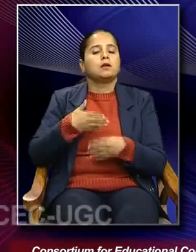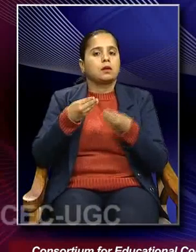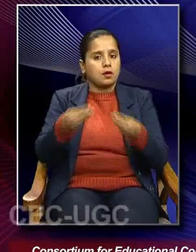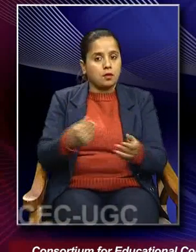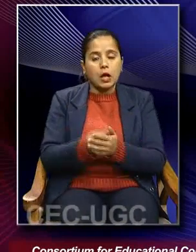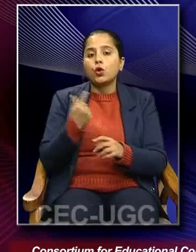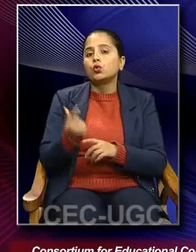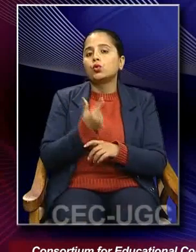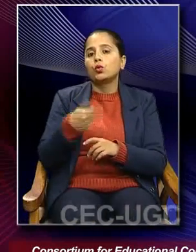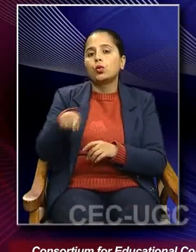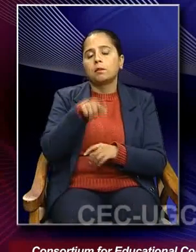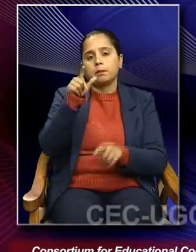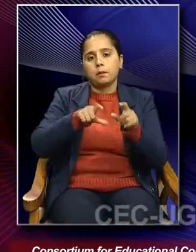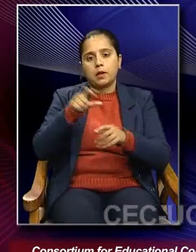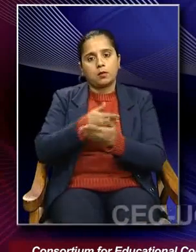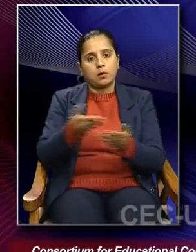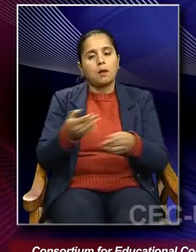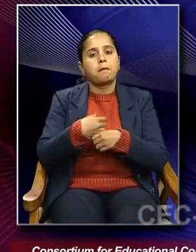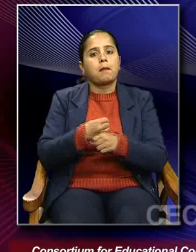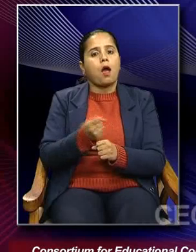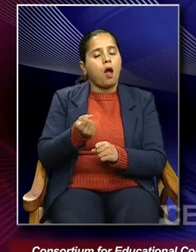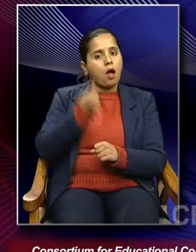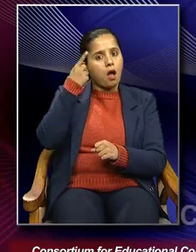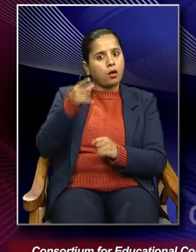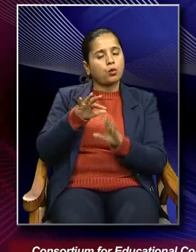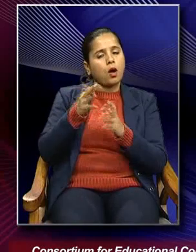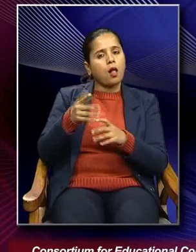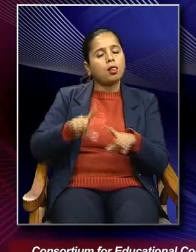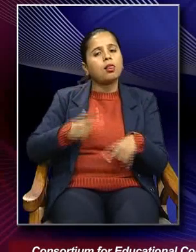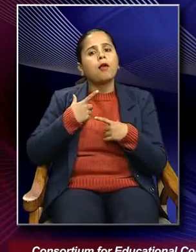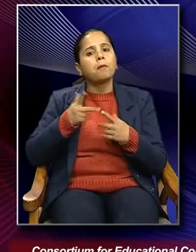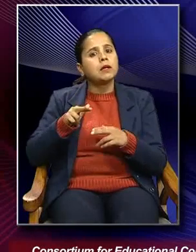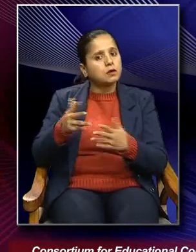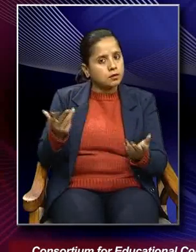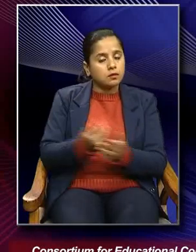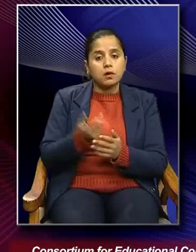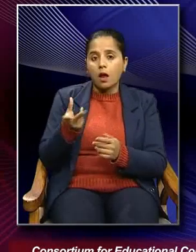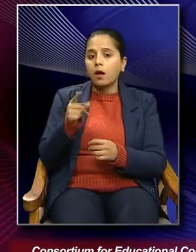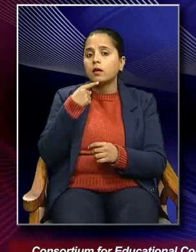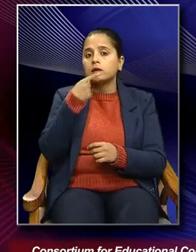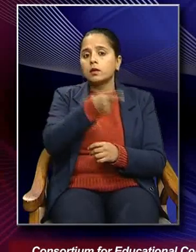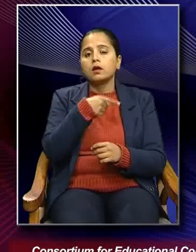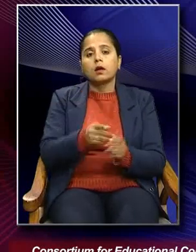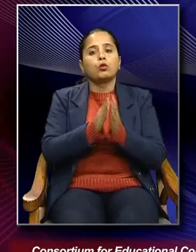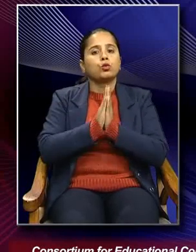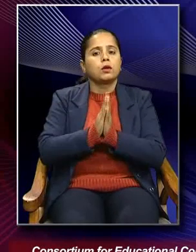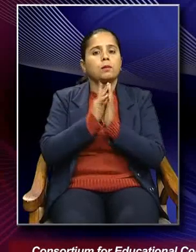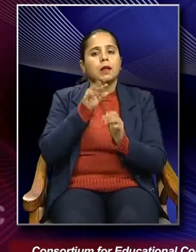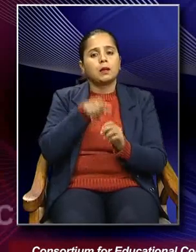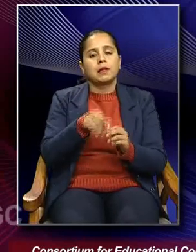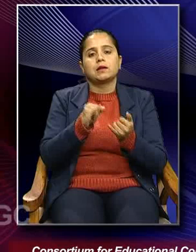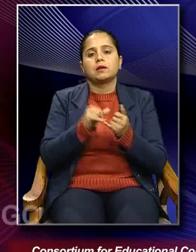and used by people to make sense of the world that they live in. He refers to religion as a